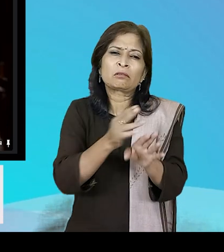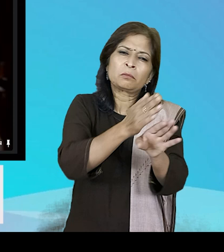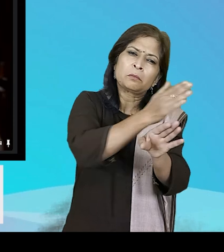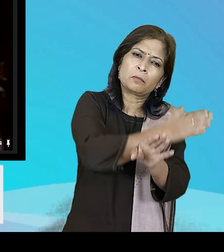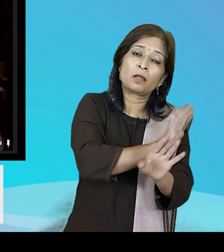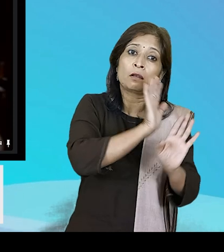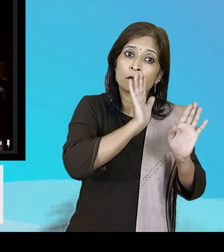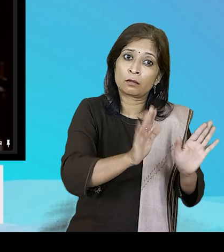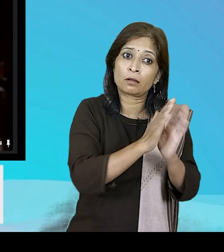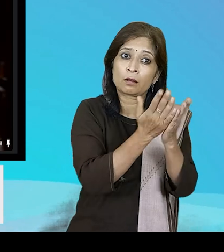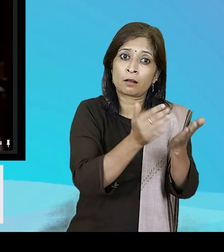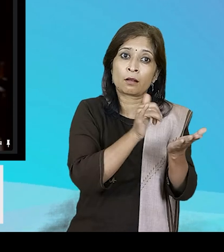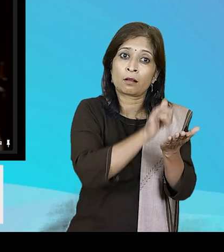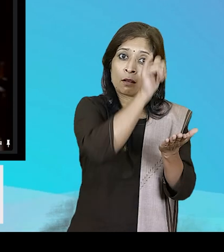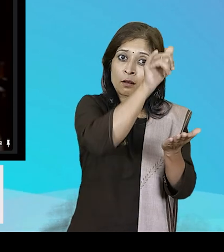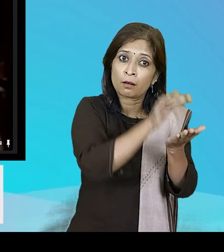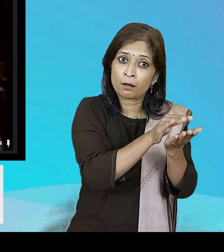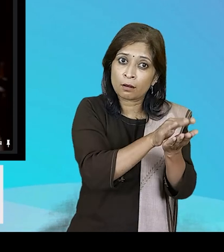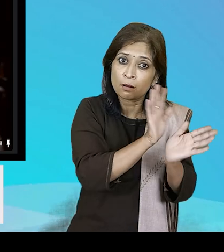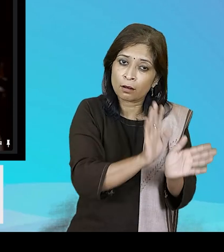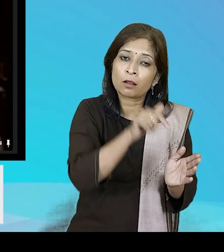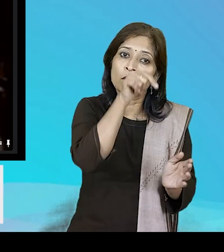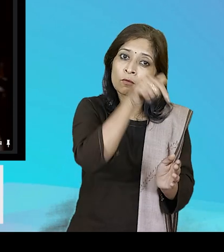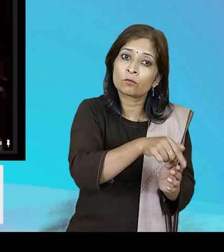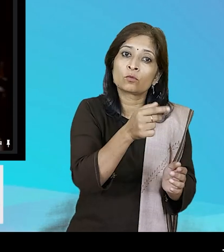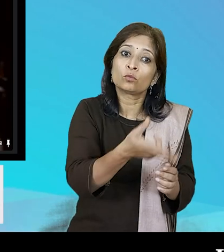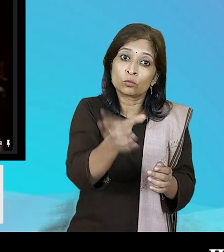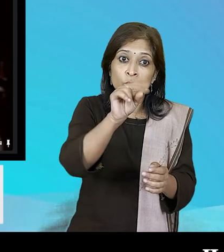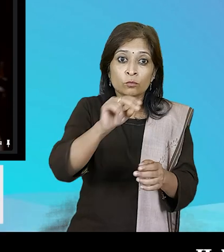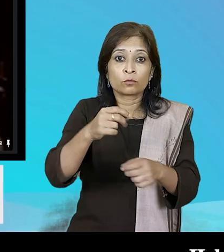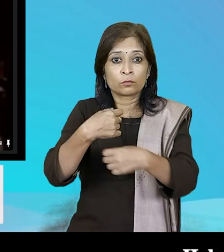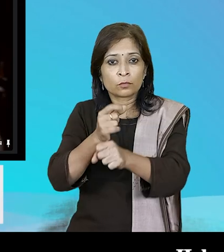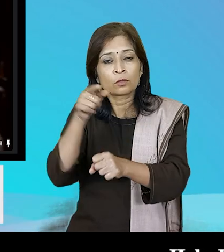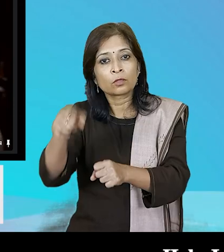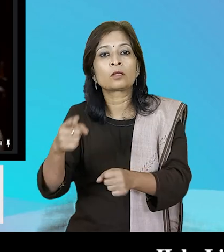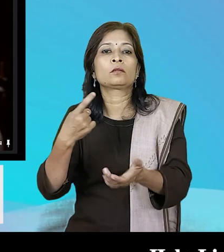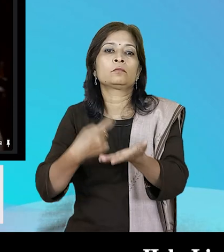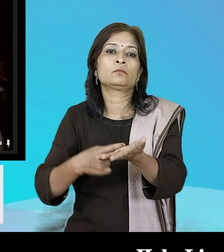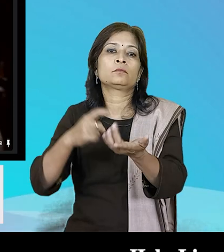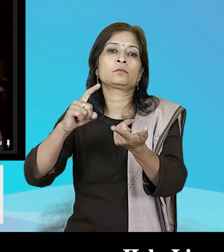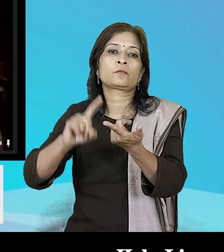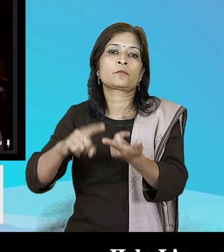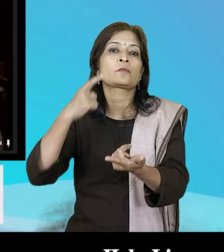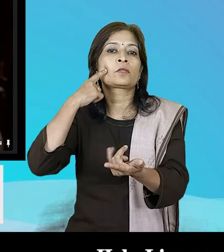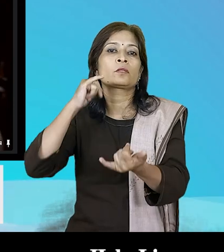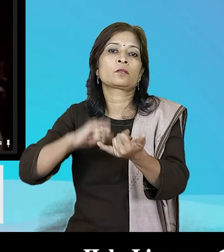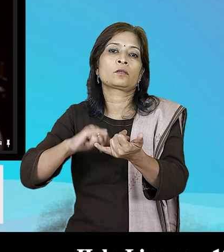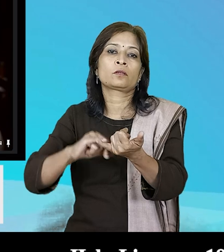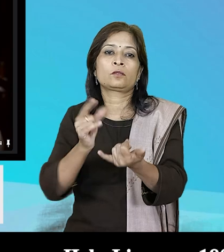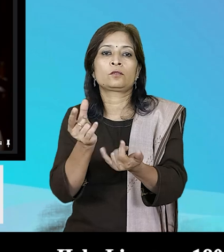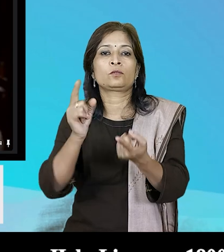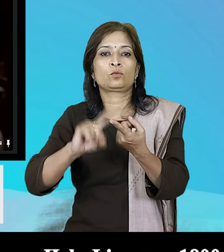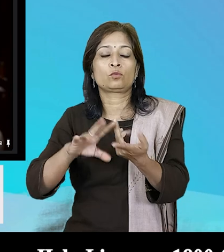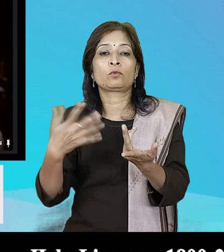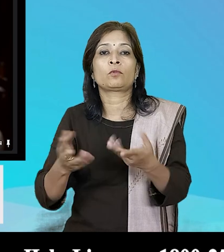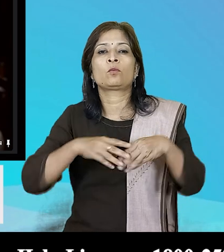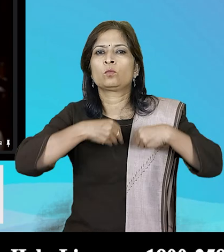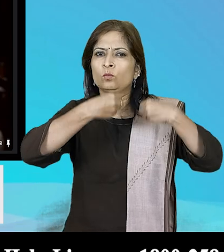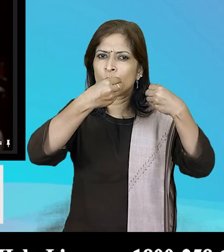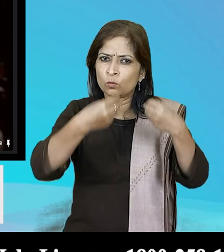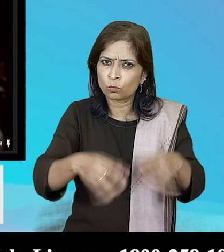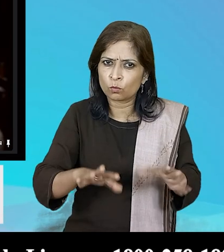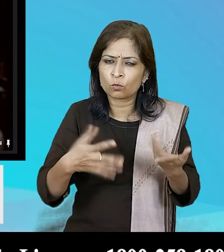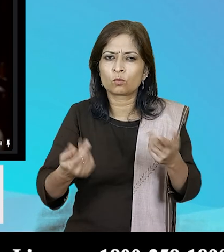passport, Okay. every other application will be reissued, irrespective of whether your previous old passport is